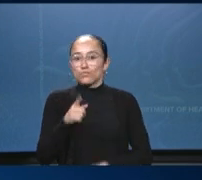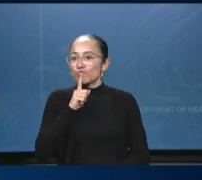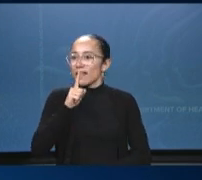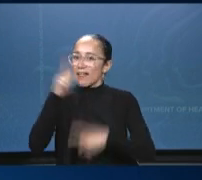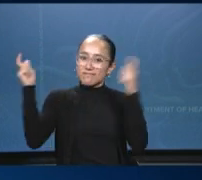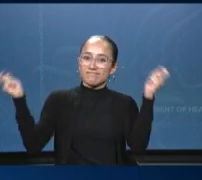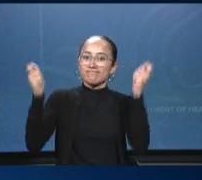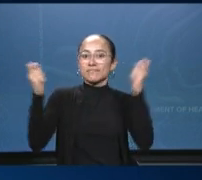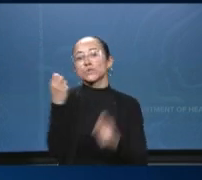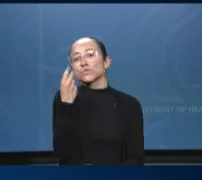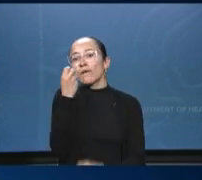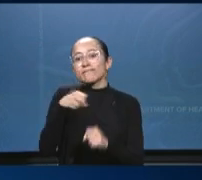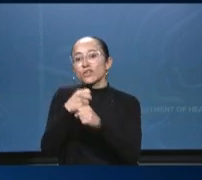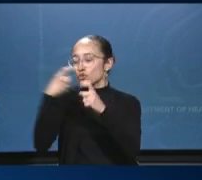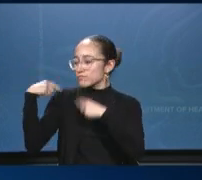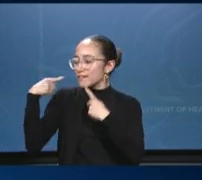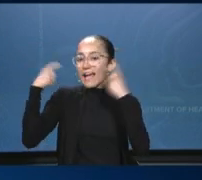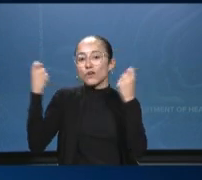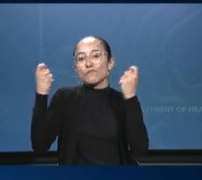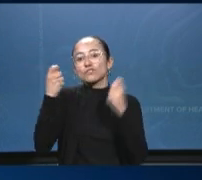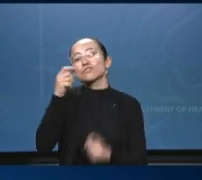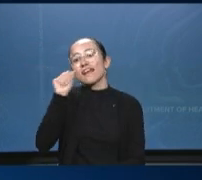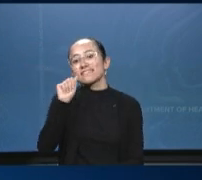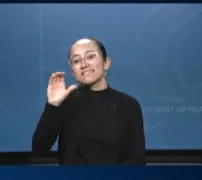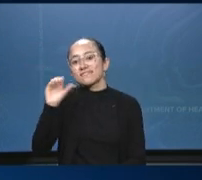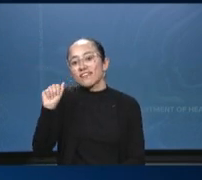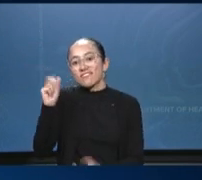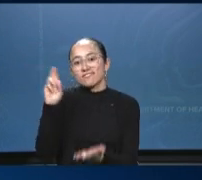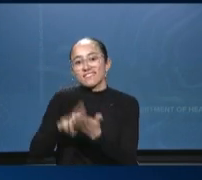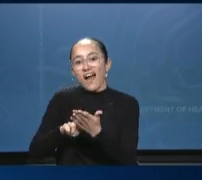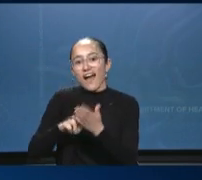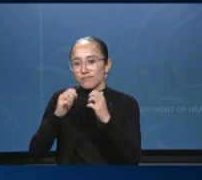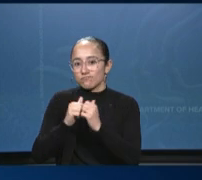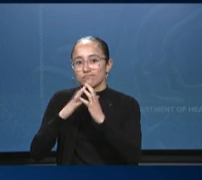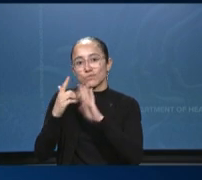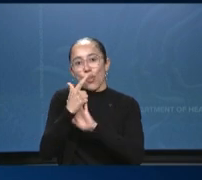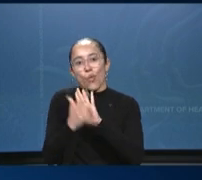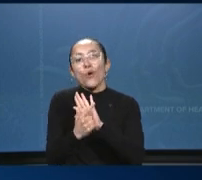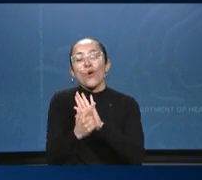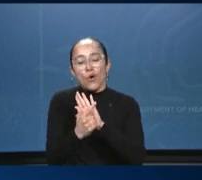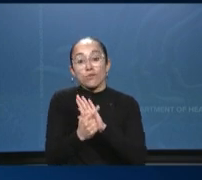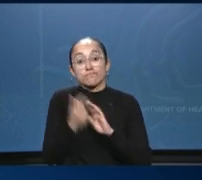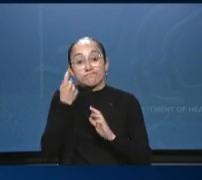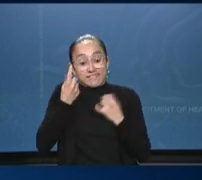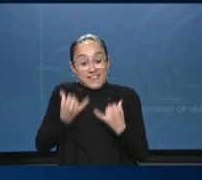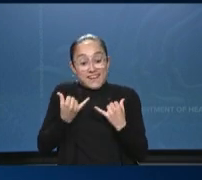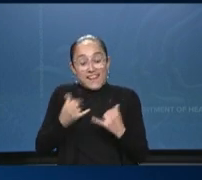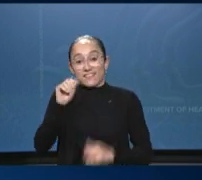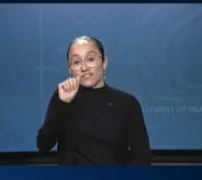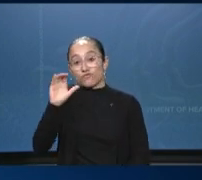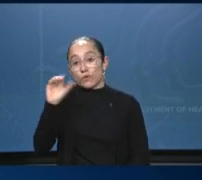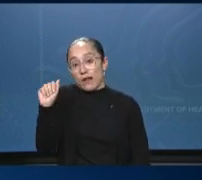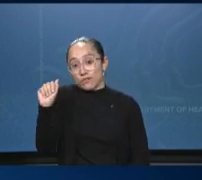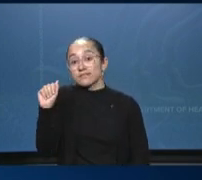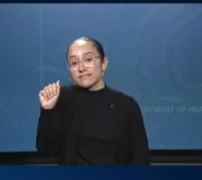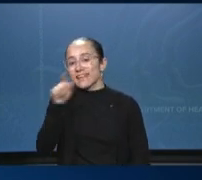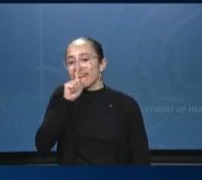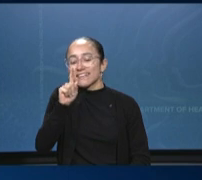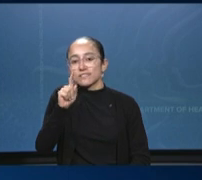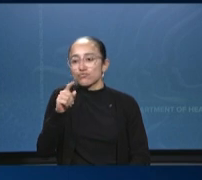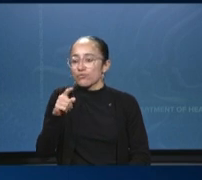12th anniversary of the Affordable Care Act being signed into law. Today, the Affordable Care Act is at